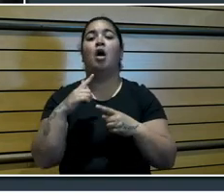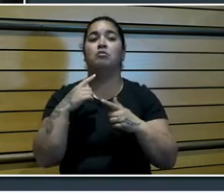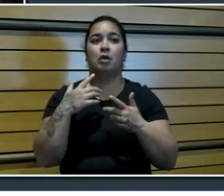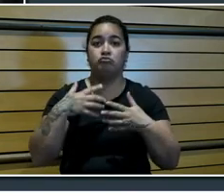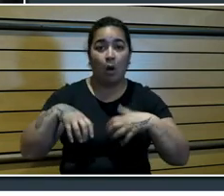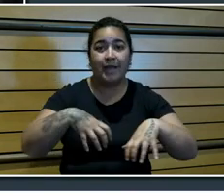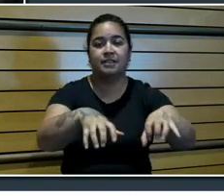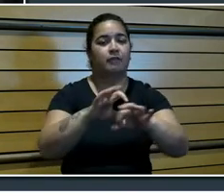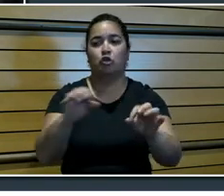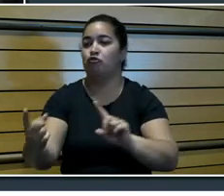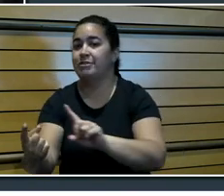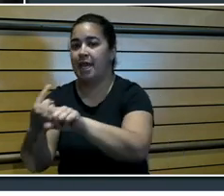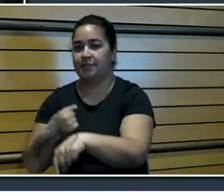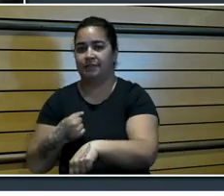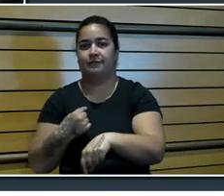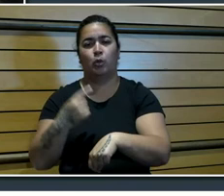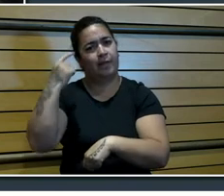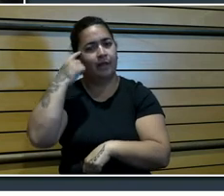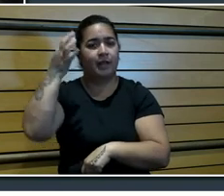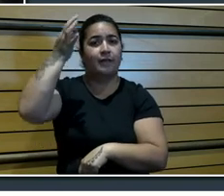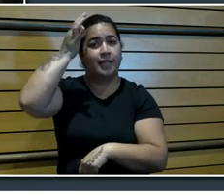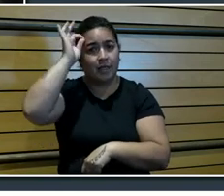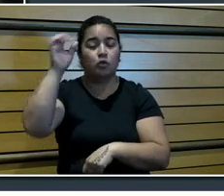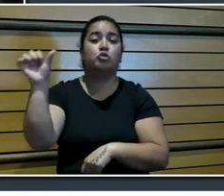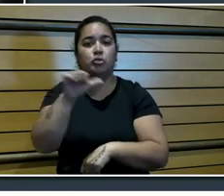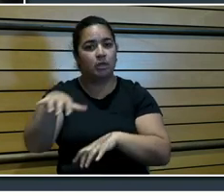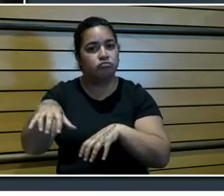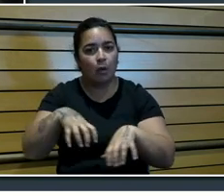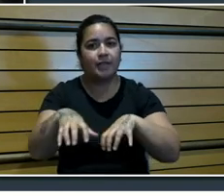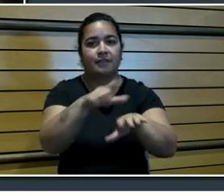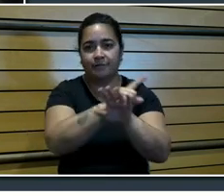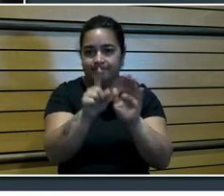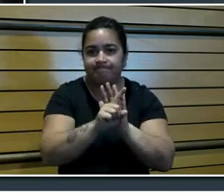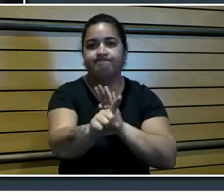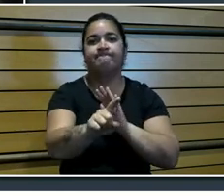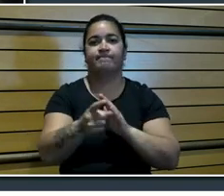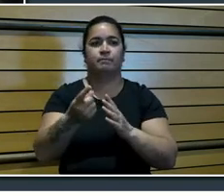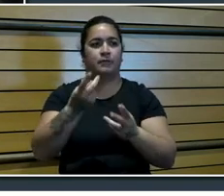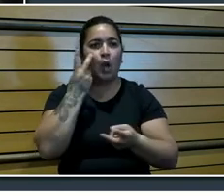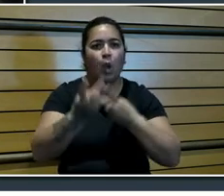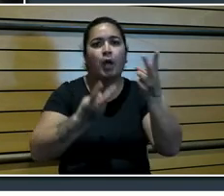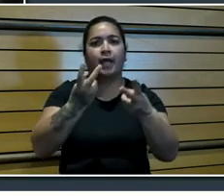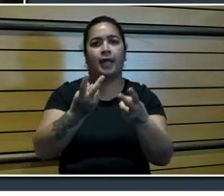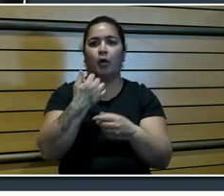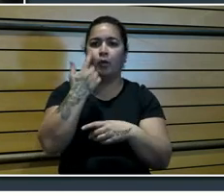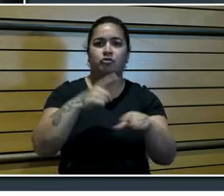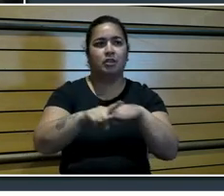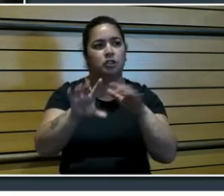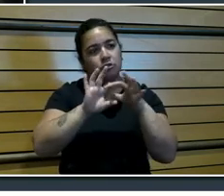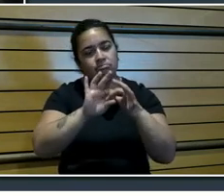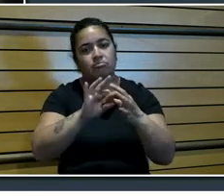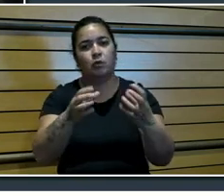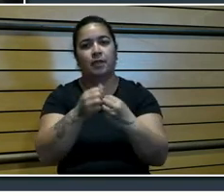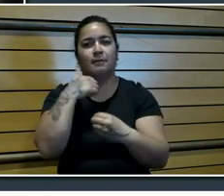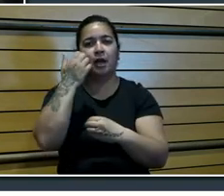the council here should be taking a proactive approach and be looking and always trying to work with Māori to